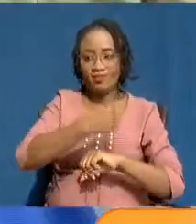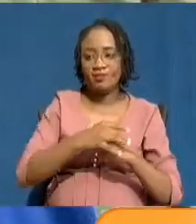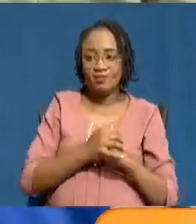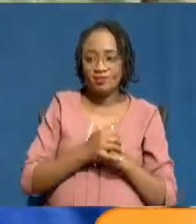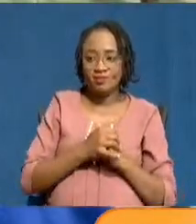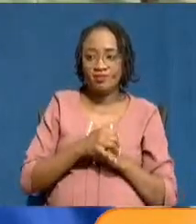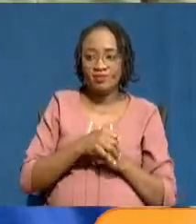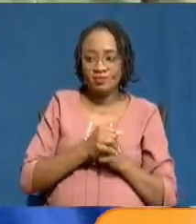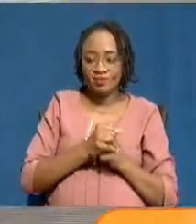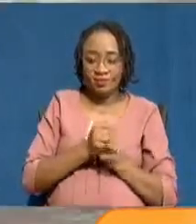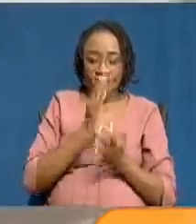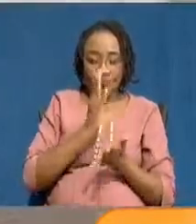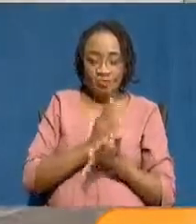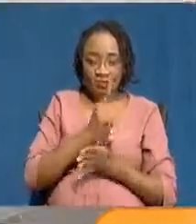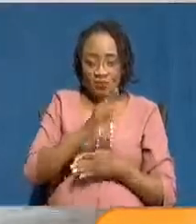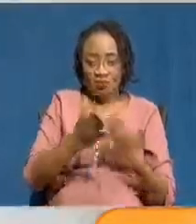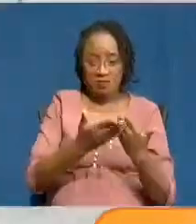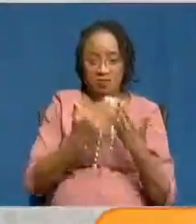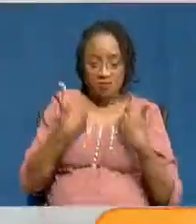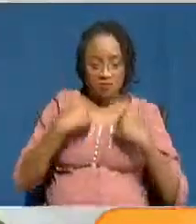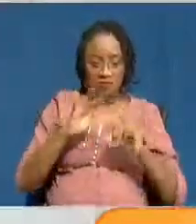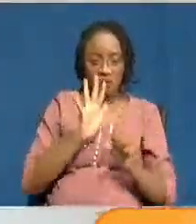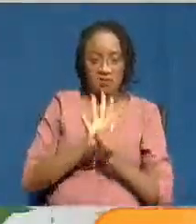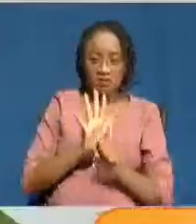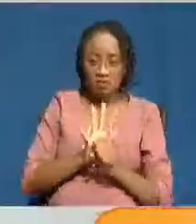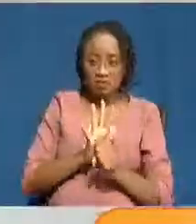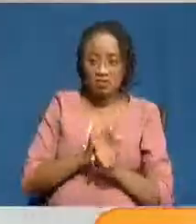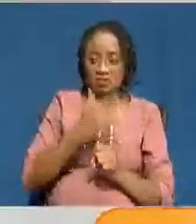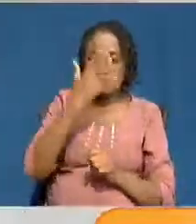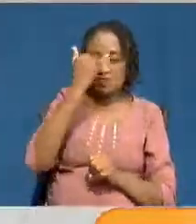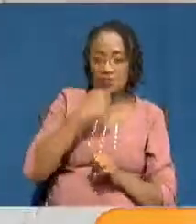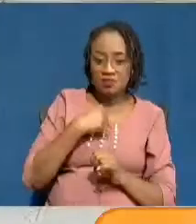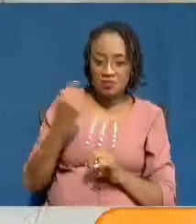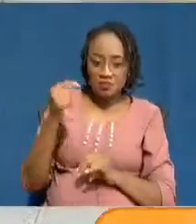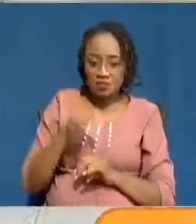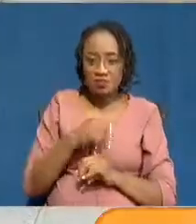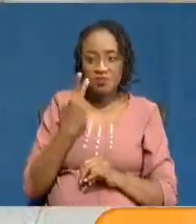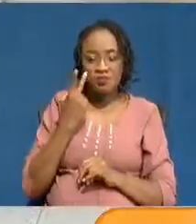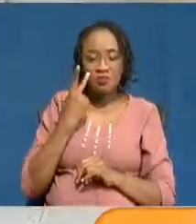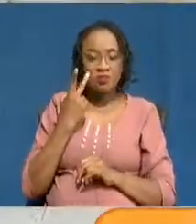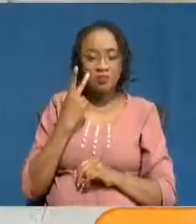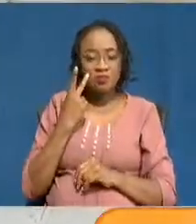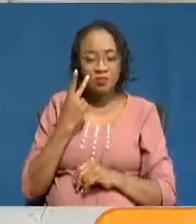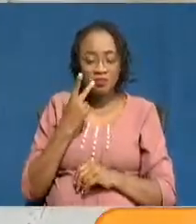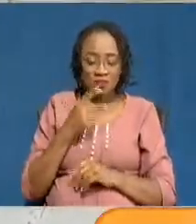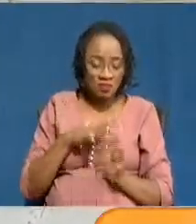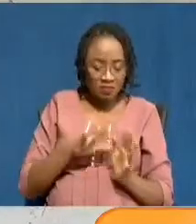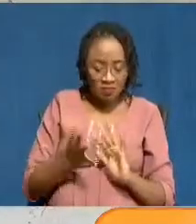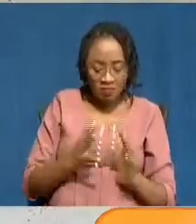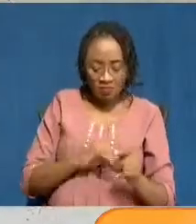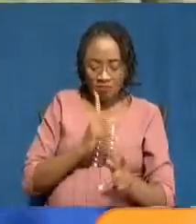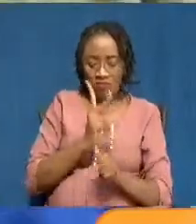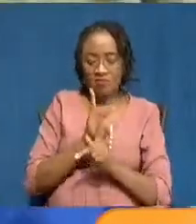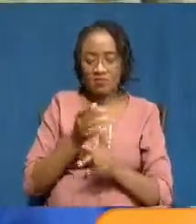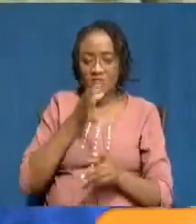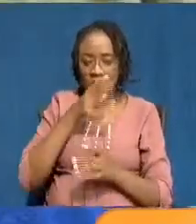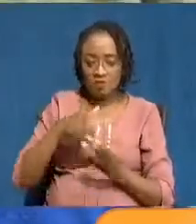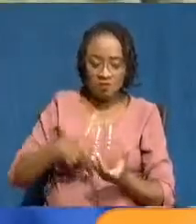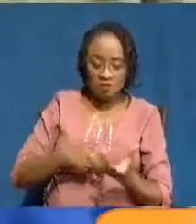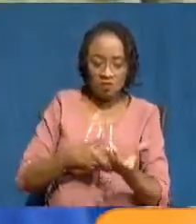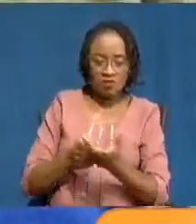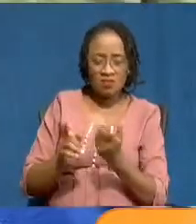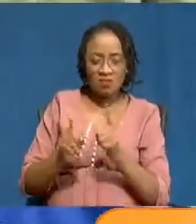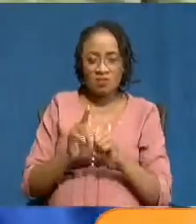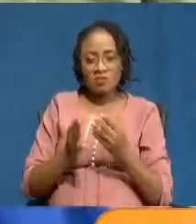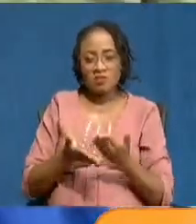na huko nje. Sasa hapa nakuja tu naangalia napatia maji then inaenda. Imereduce cost. Hata